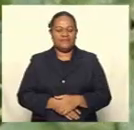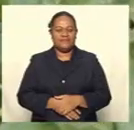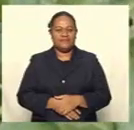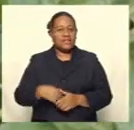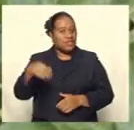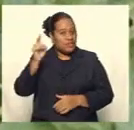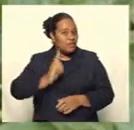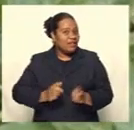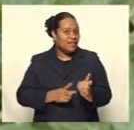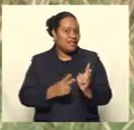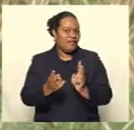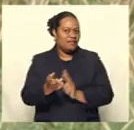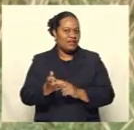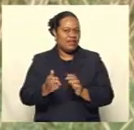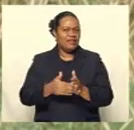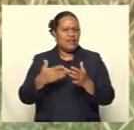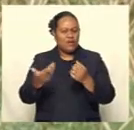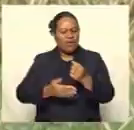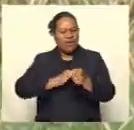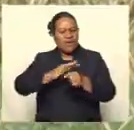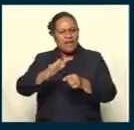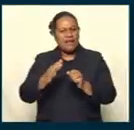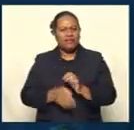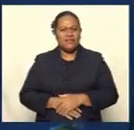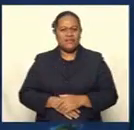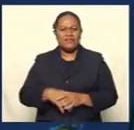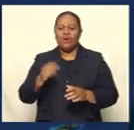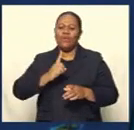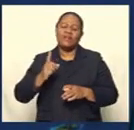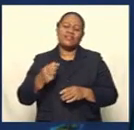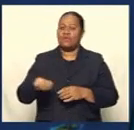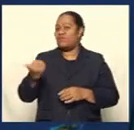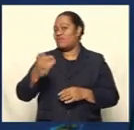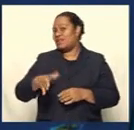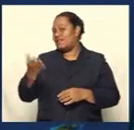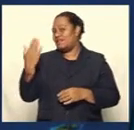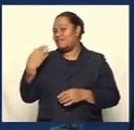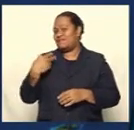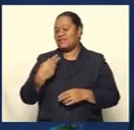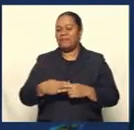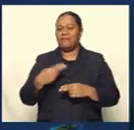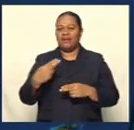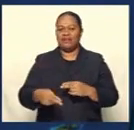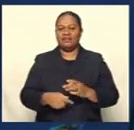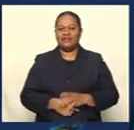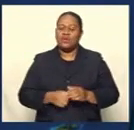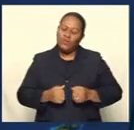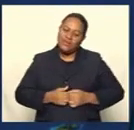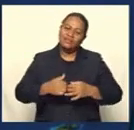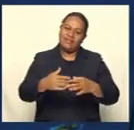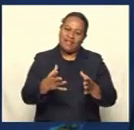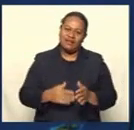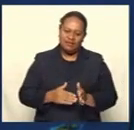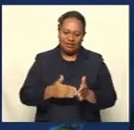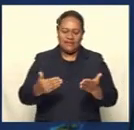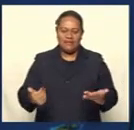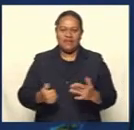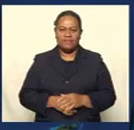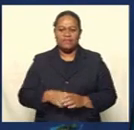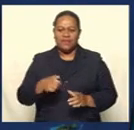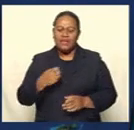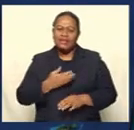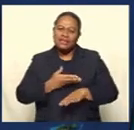Today, the villagers are harvesting the fruits of their labor. We have started harvesting mainly the